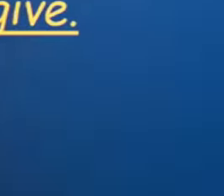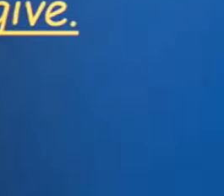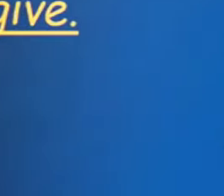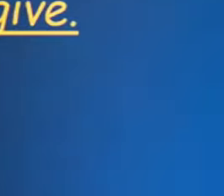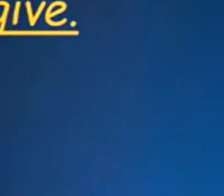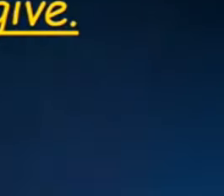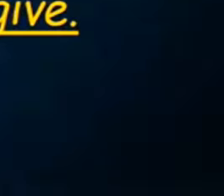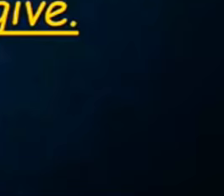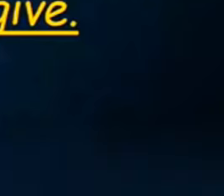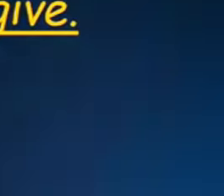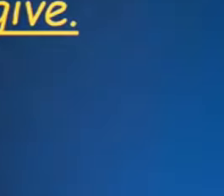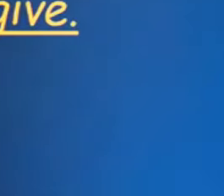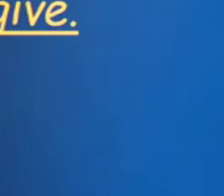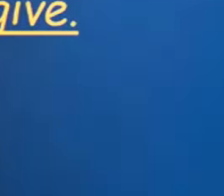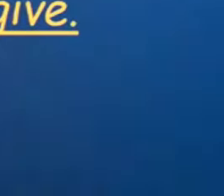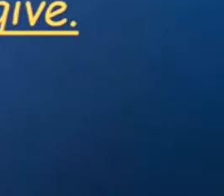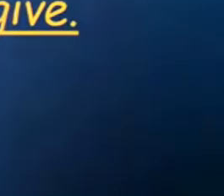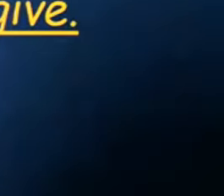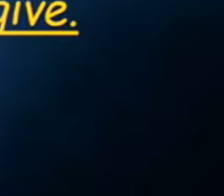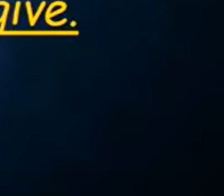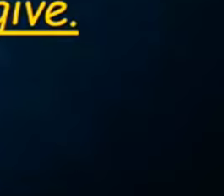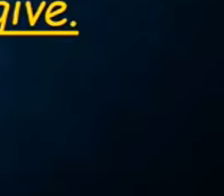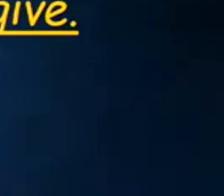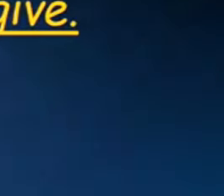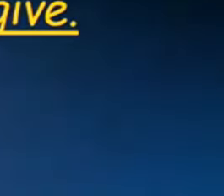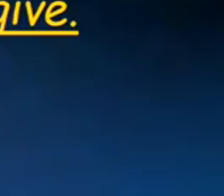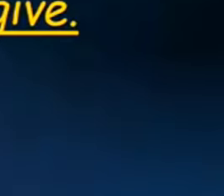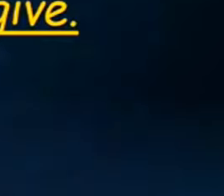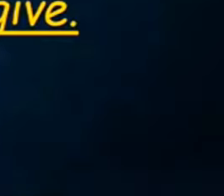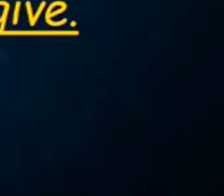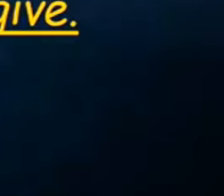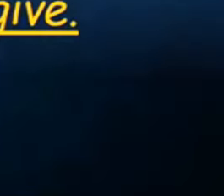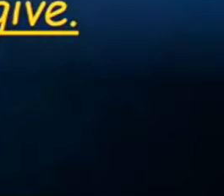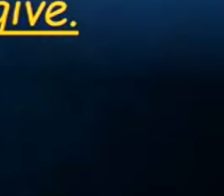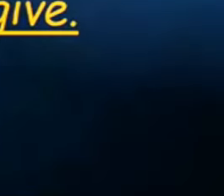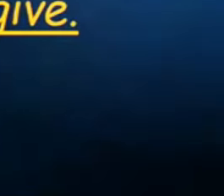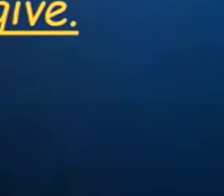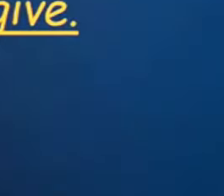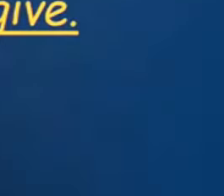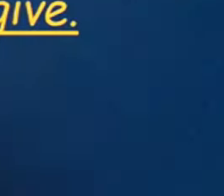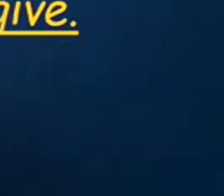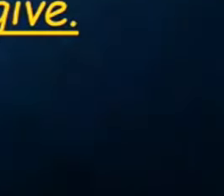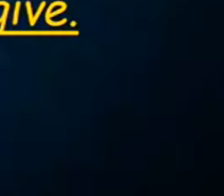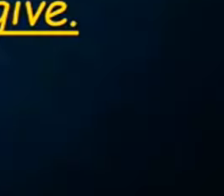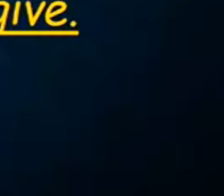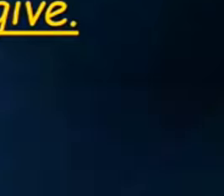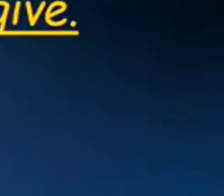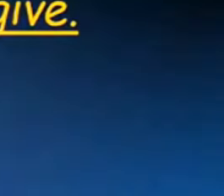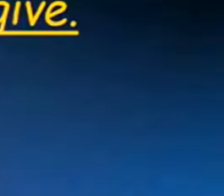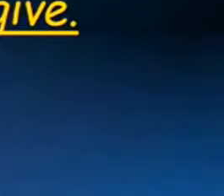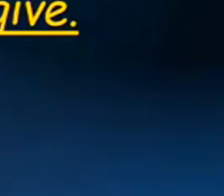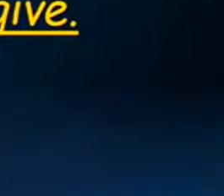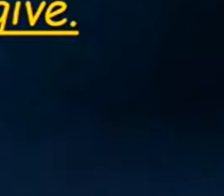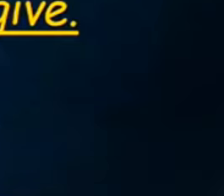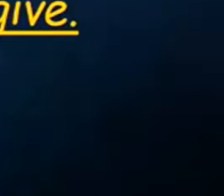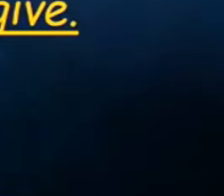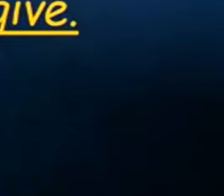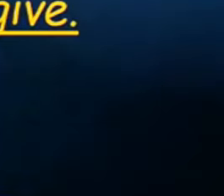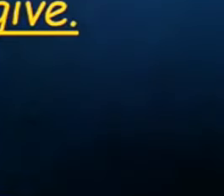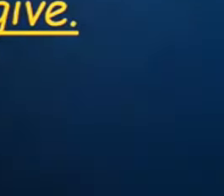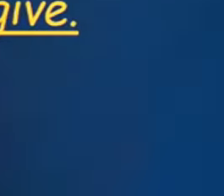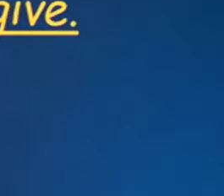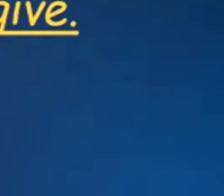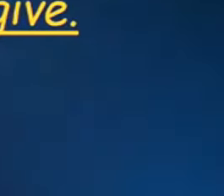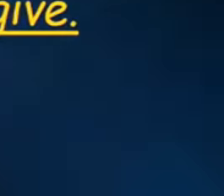Now, if we can read what is in the yellow, ready, go. Yet, we are demanding from a human